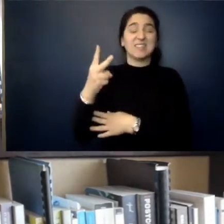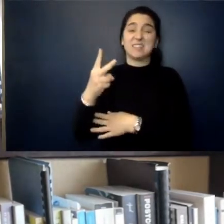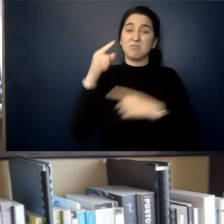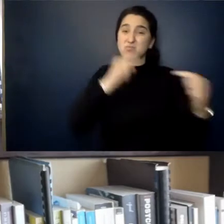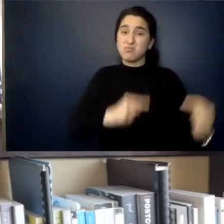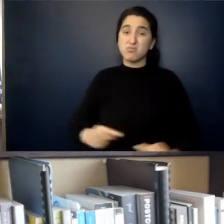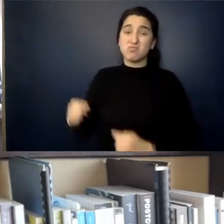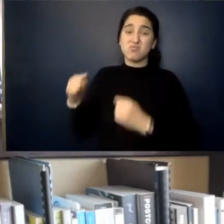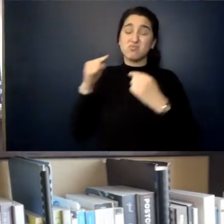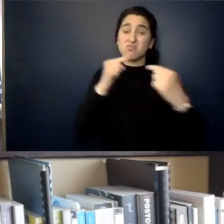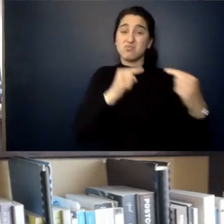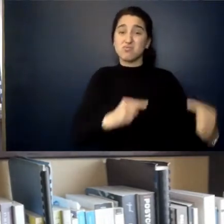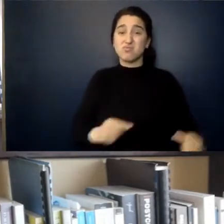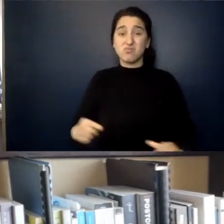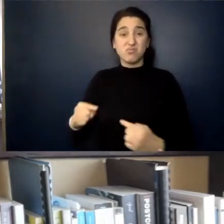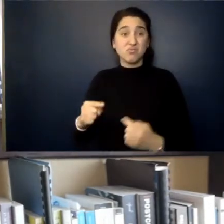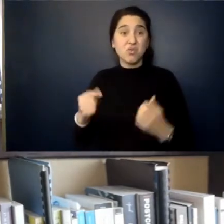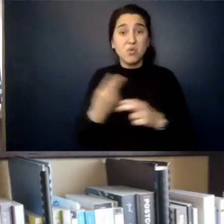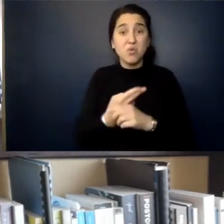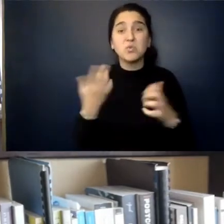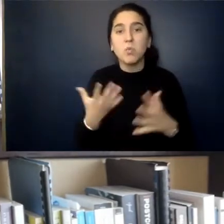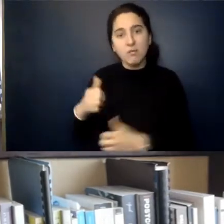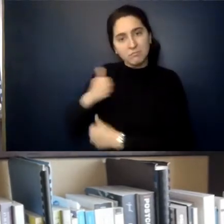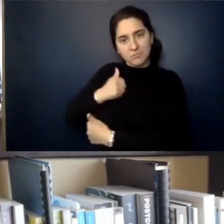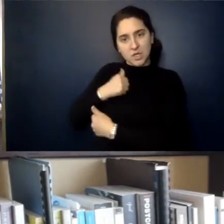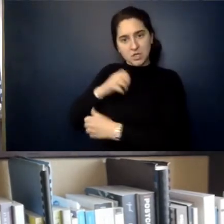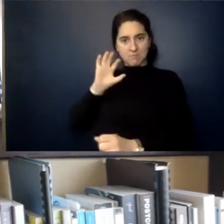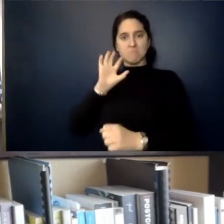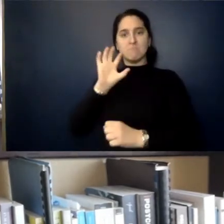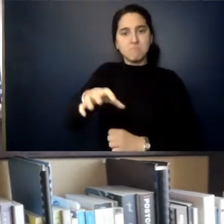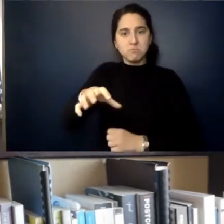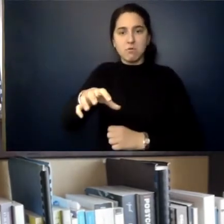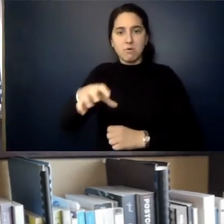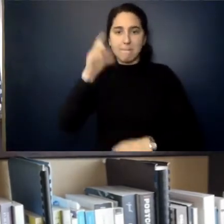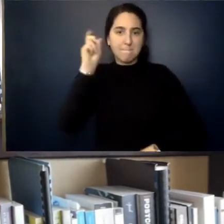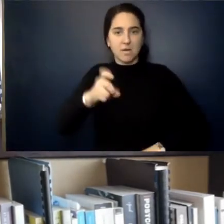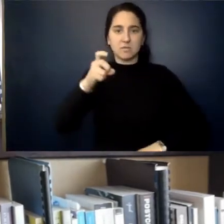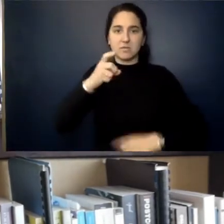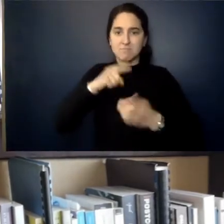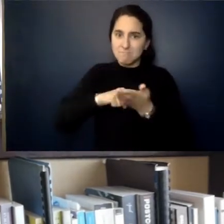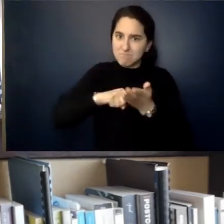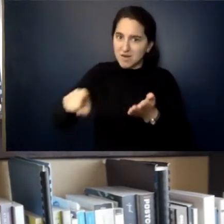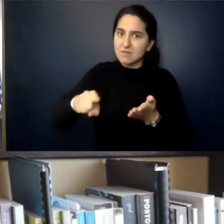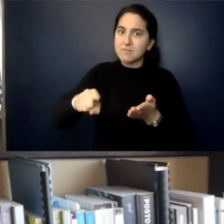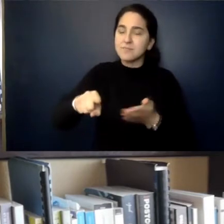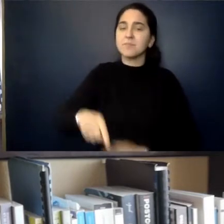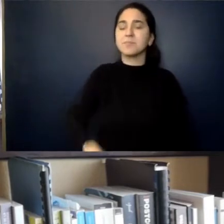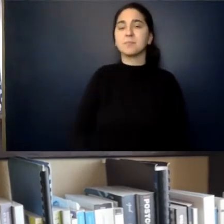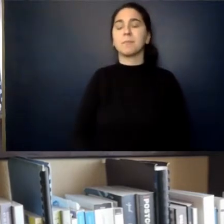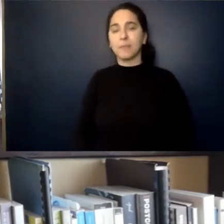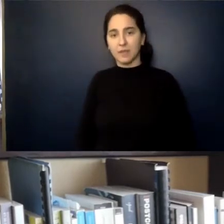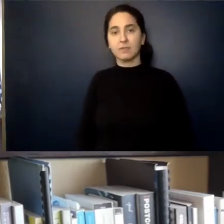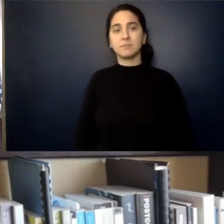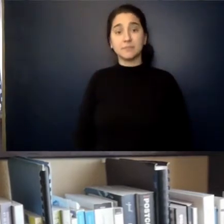Subjected many people to be vassals for the empire, forcing them to pay taxes.